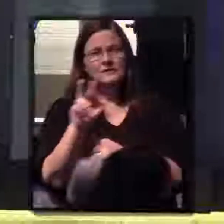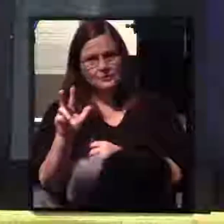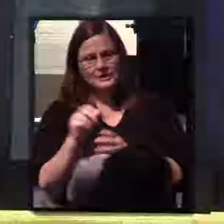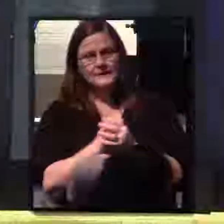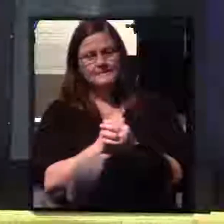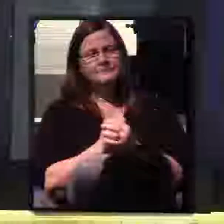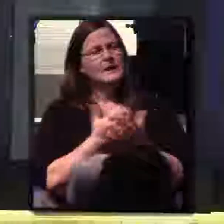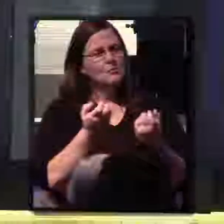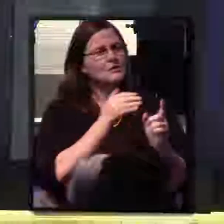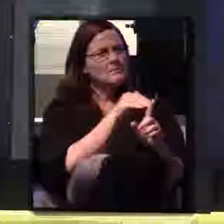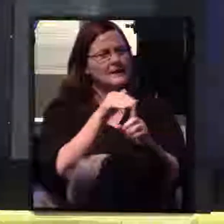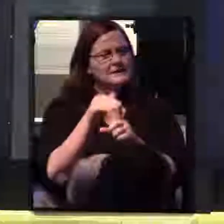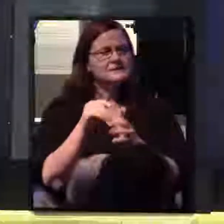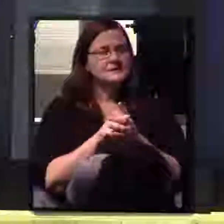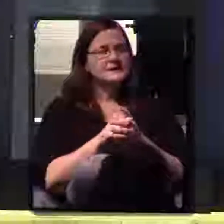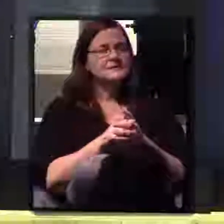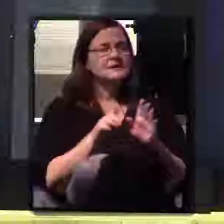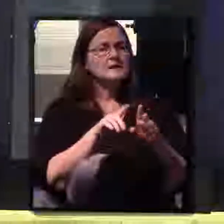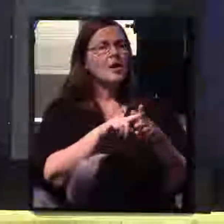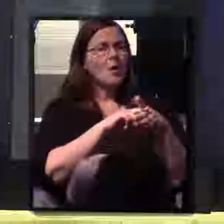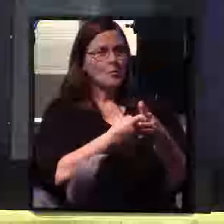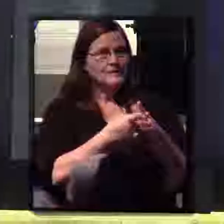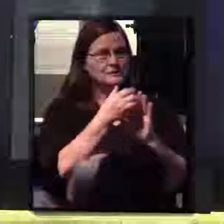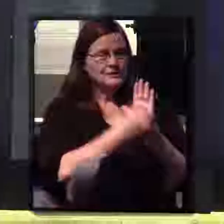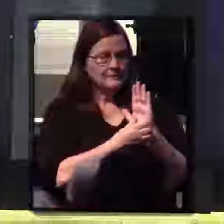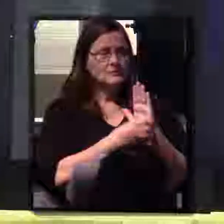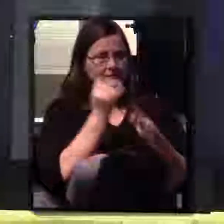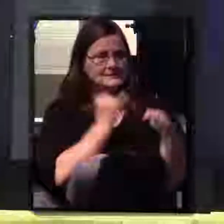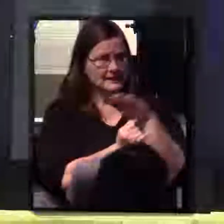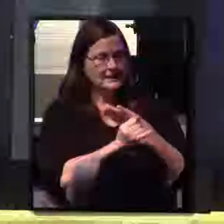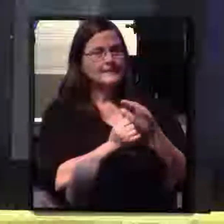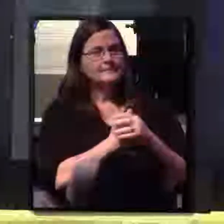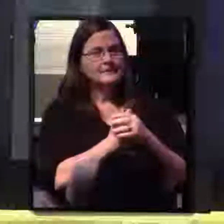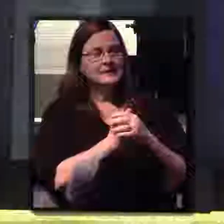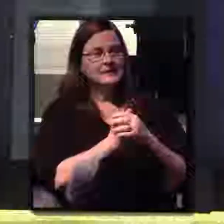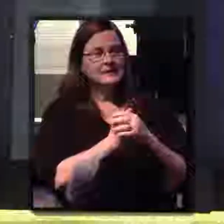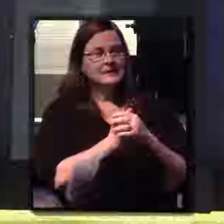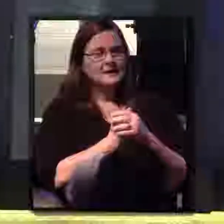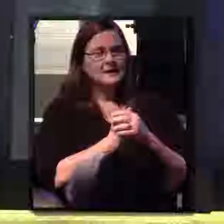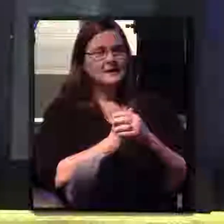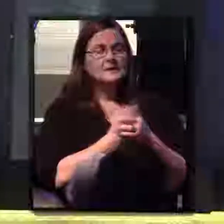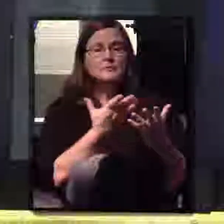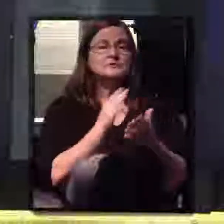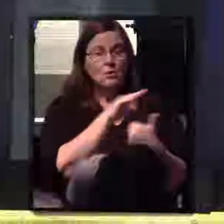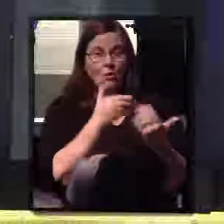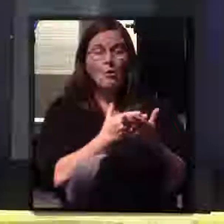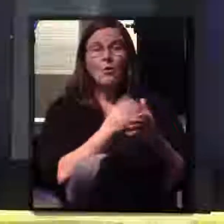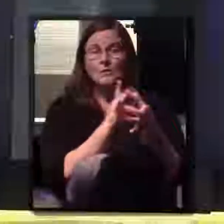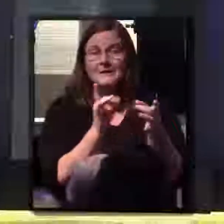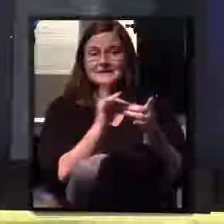and 53 this morning, I want to remind us that in the opening chapter of Isaiah, he casts